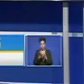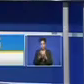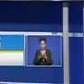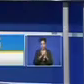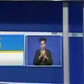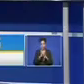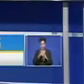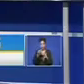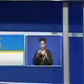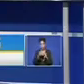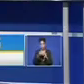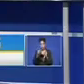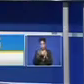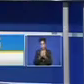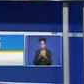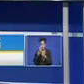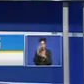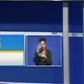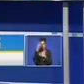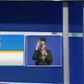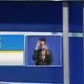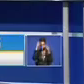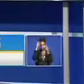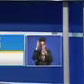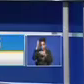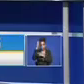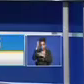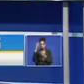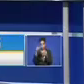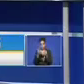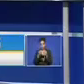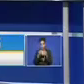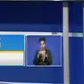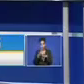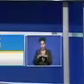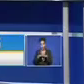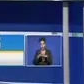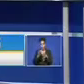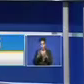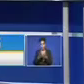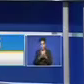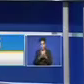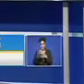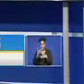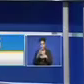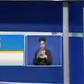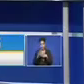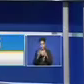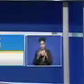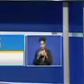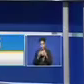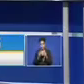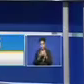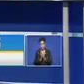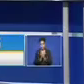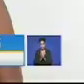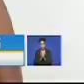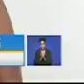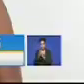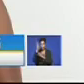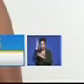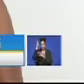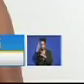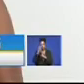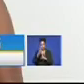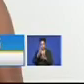Trump. Altavis Munnings has more from the Prime Minister's press conference upon his return home this morning. Prime Minister, the